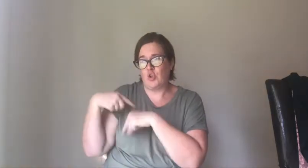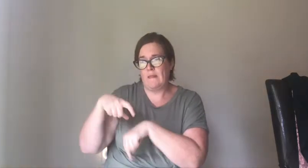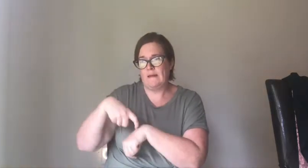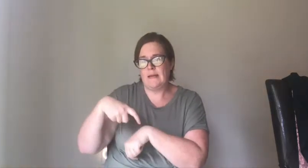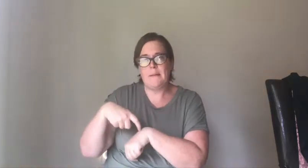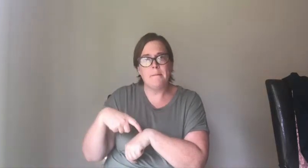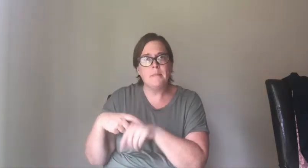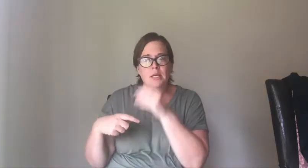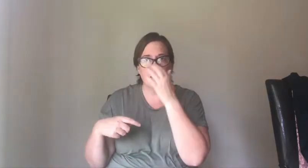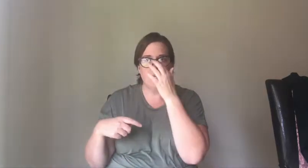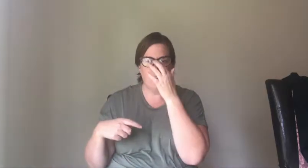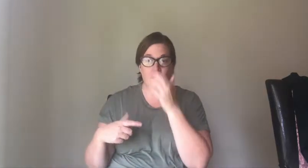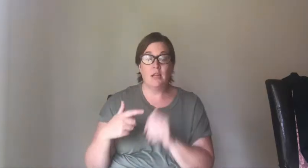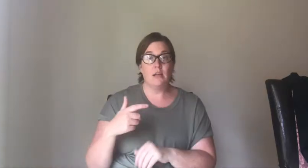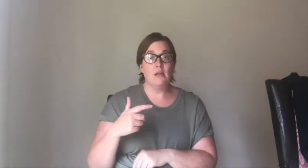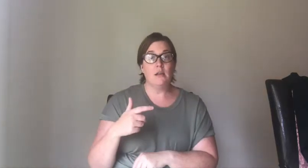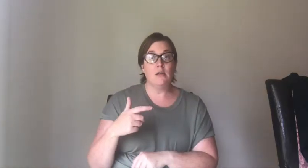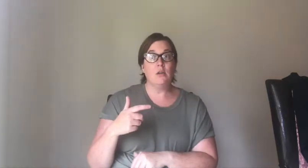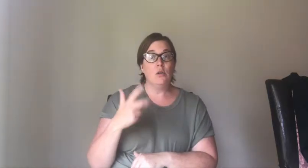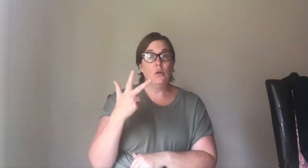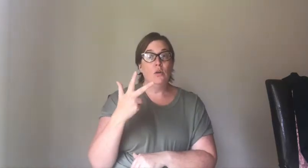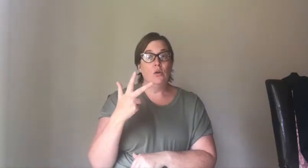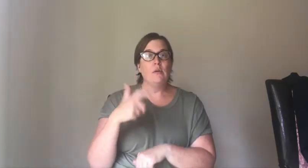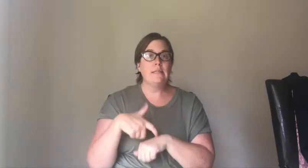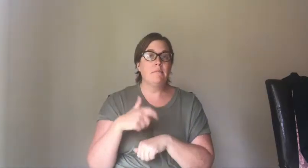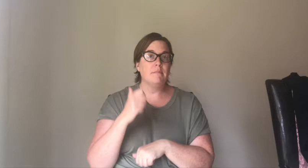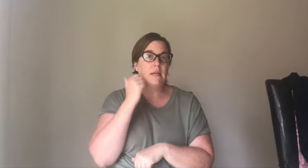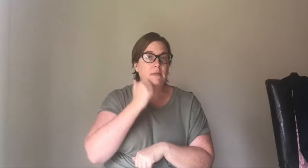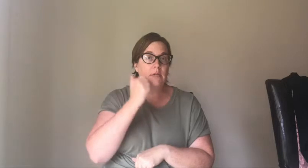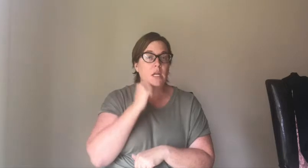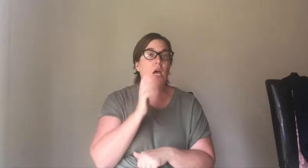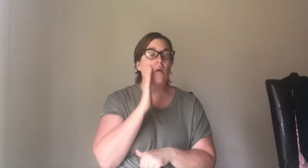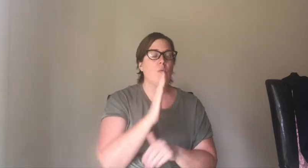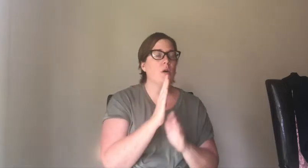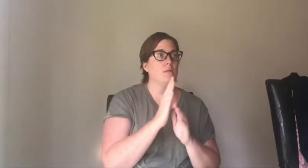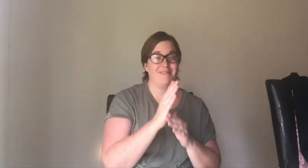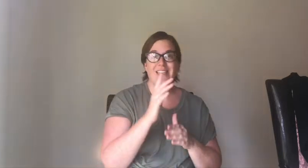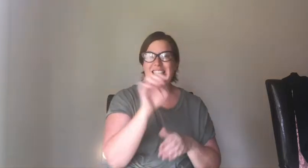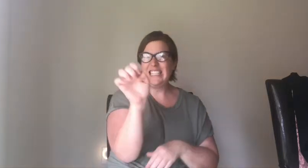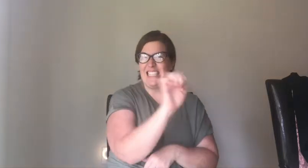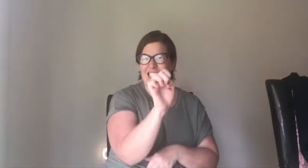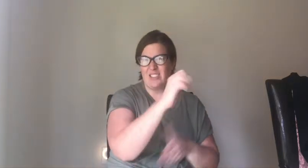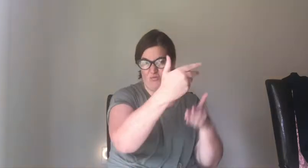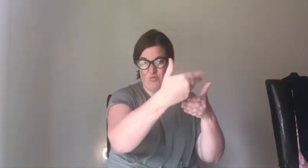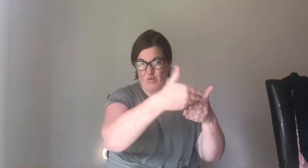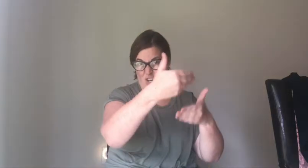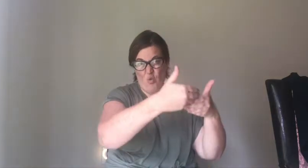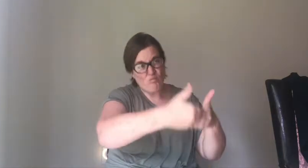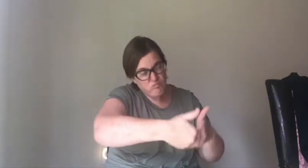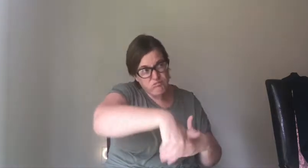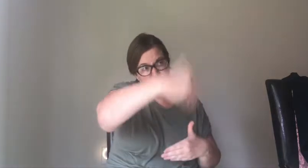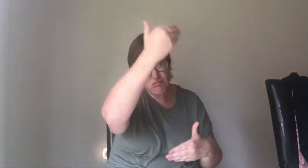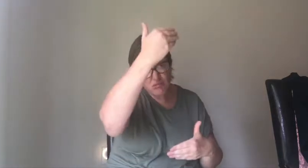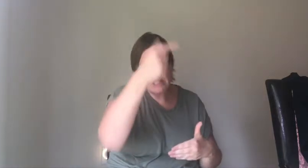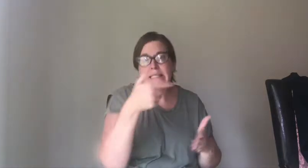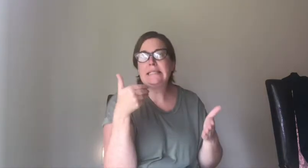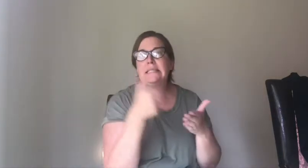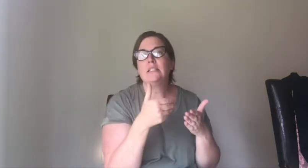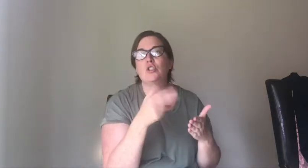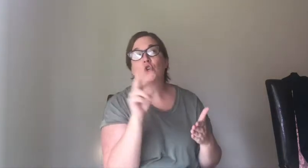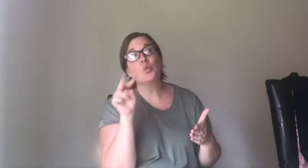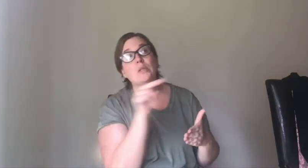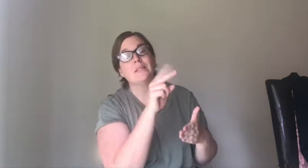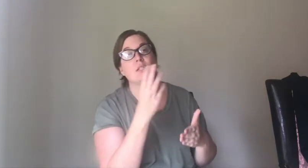upstairs room, he kneels down with its windows open toward Jerusalem. He prayed 3 times a day, just as he